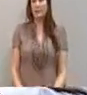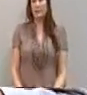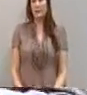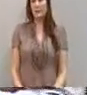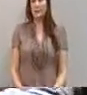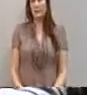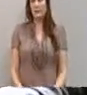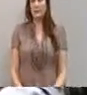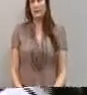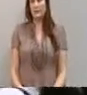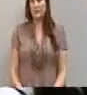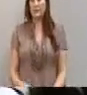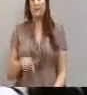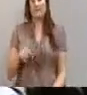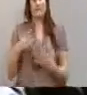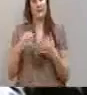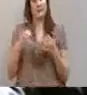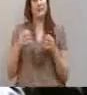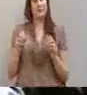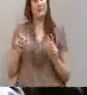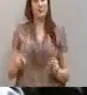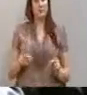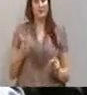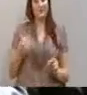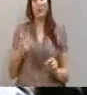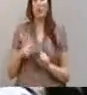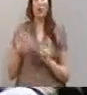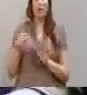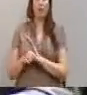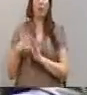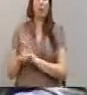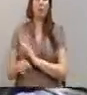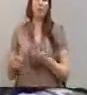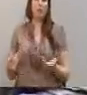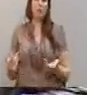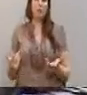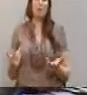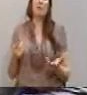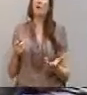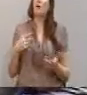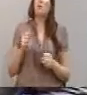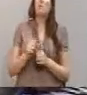the opportunities that this Parliament loses time and again and replaces it with